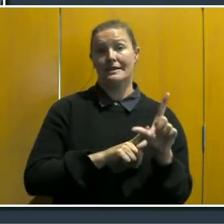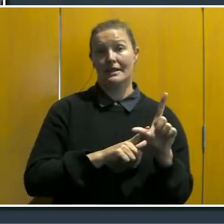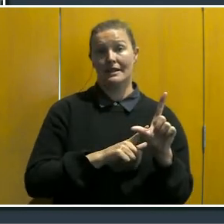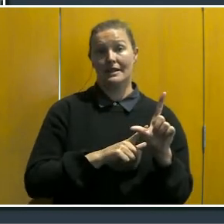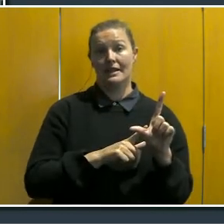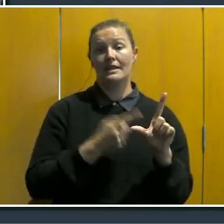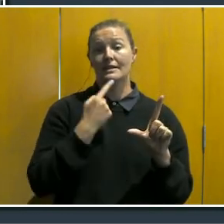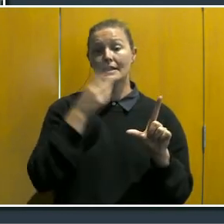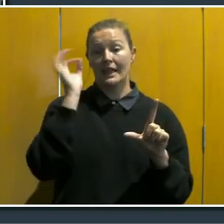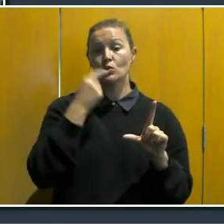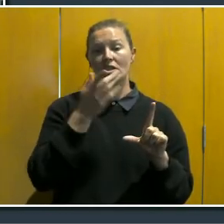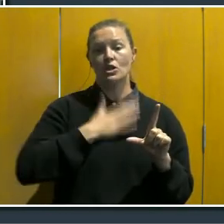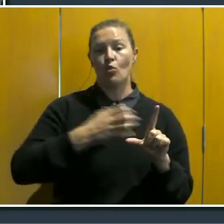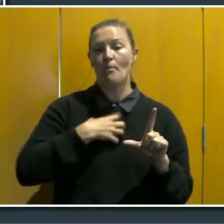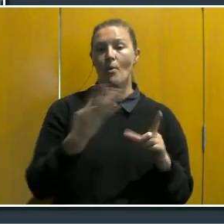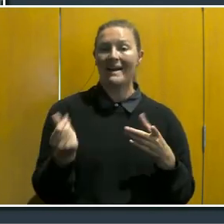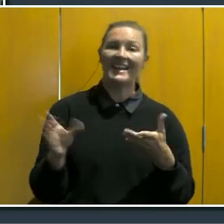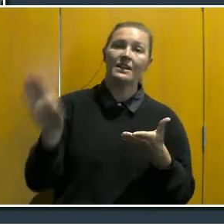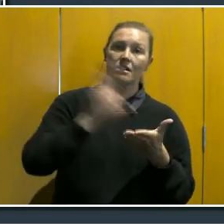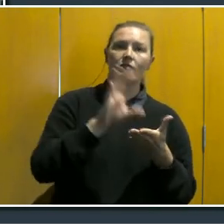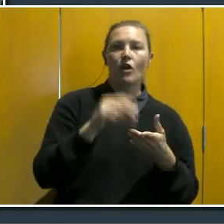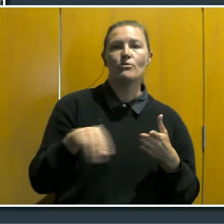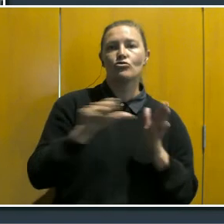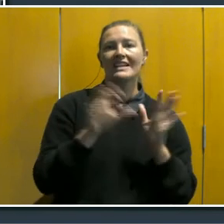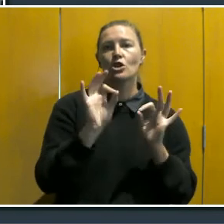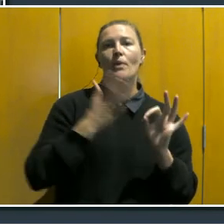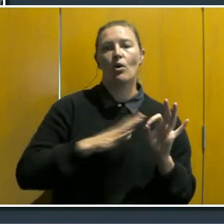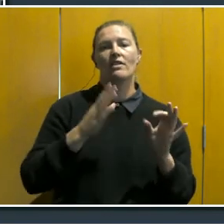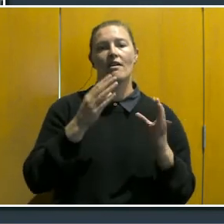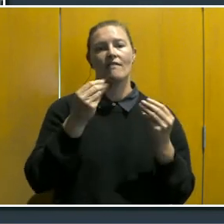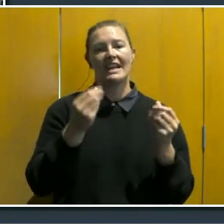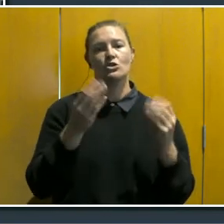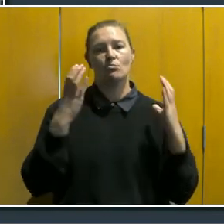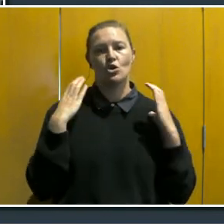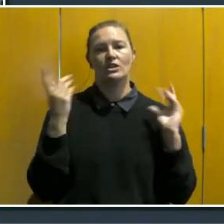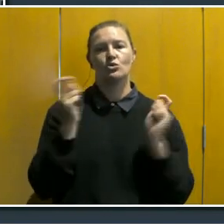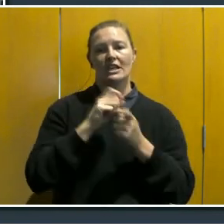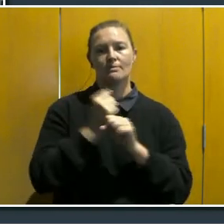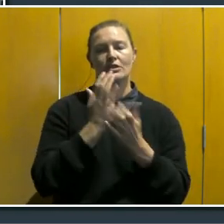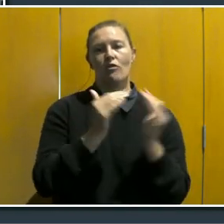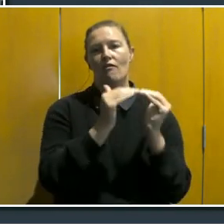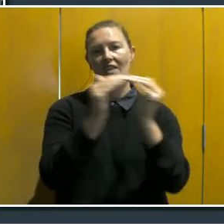want any more money from rates, but wants the financial burden changed so it was fair to all.